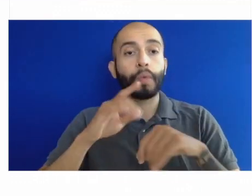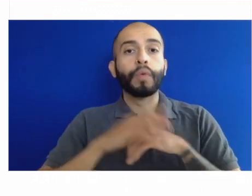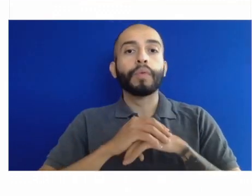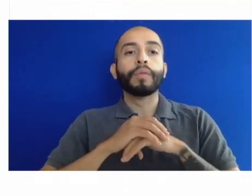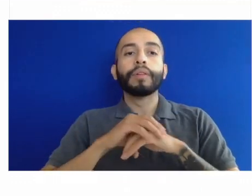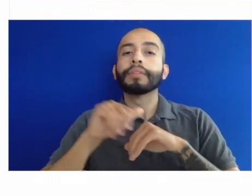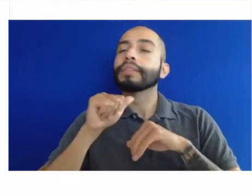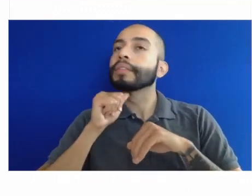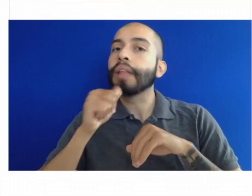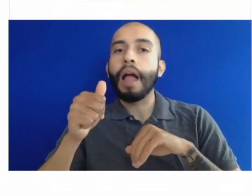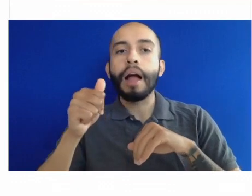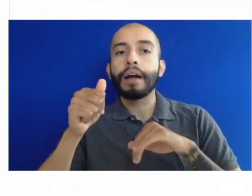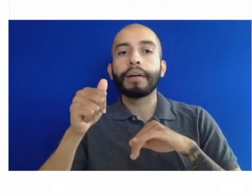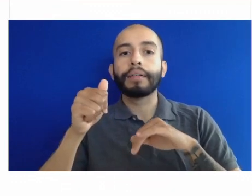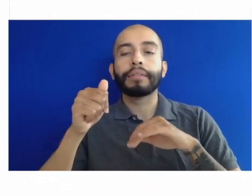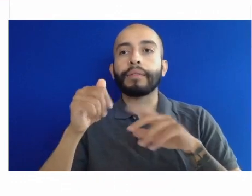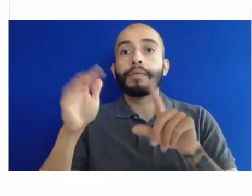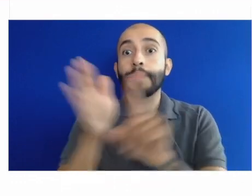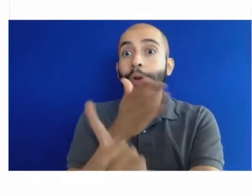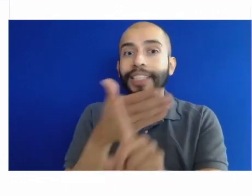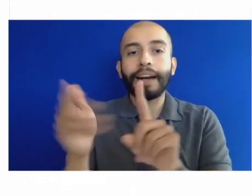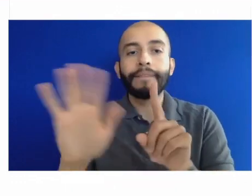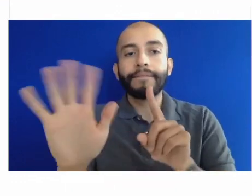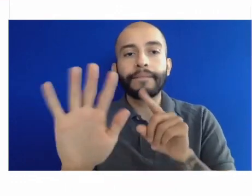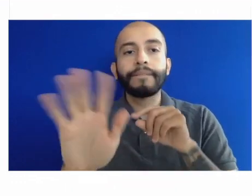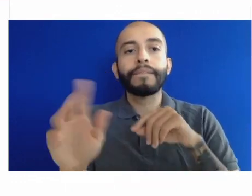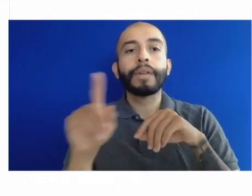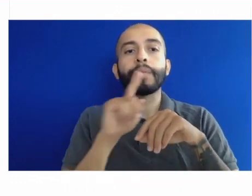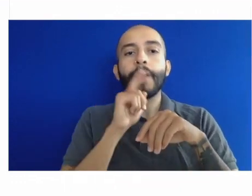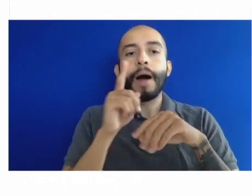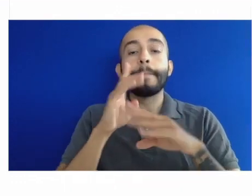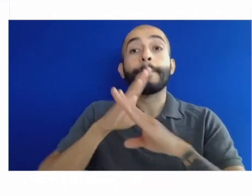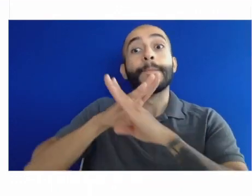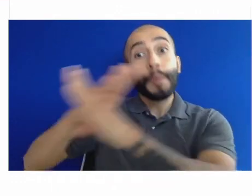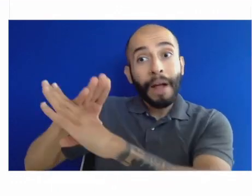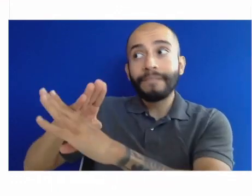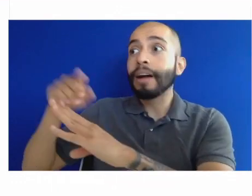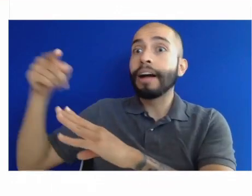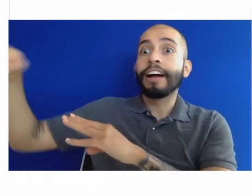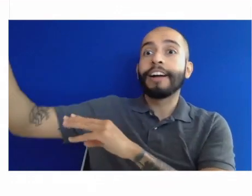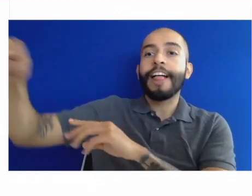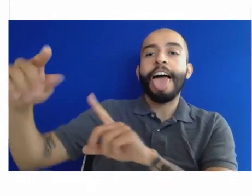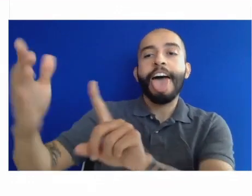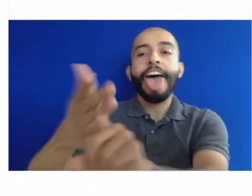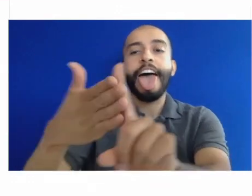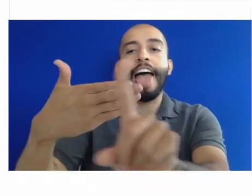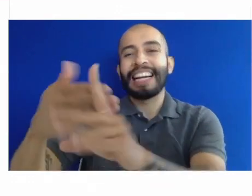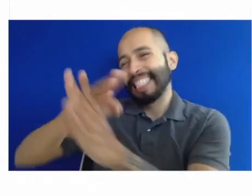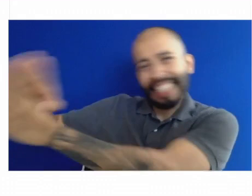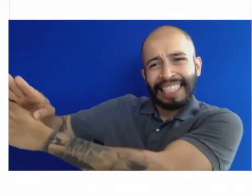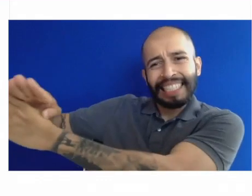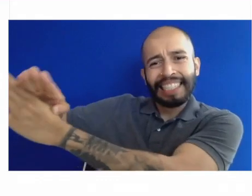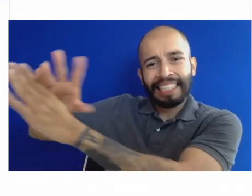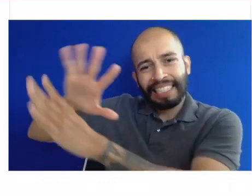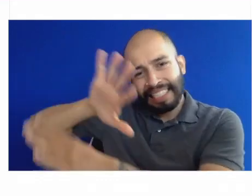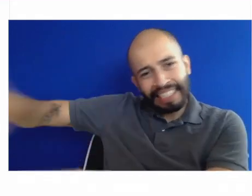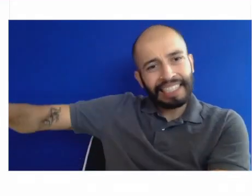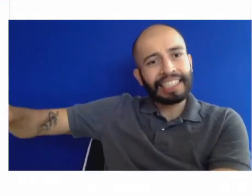basically. So, in a sense, it's basically increasing resilience against sort of manipulation